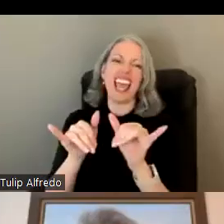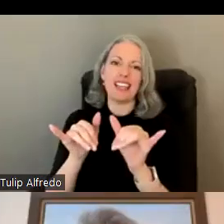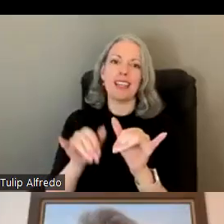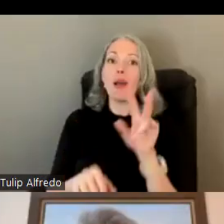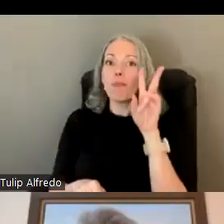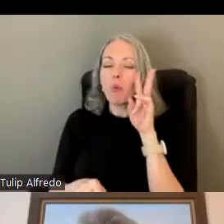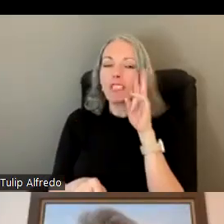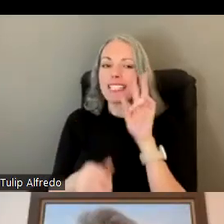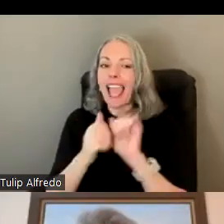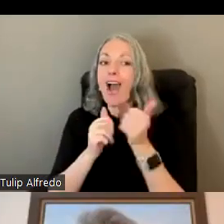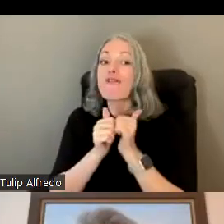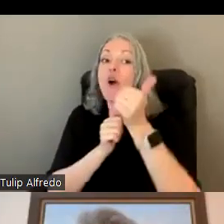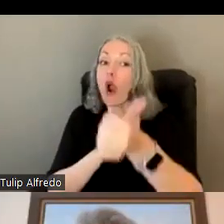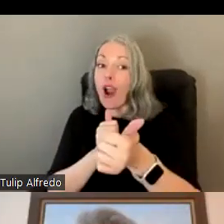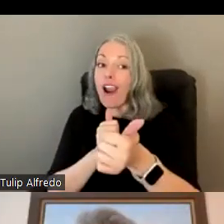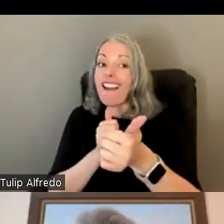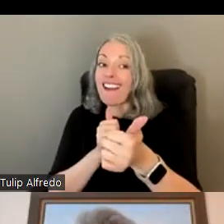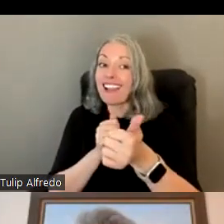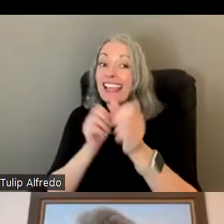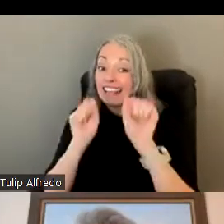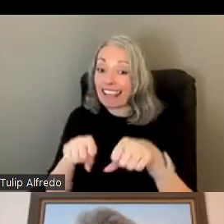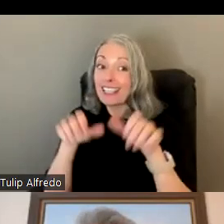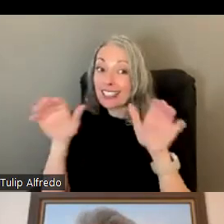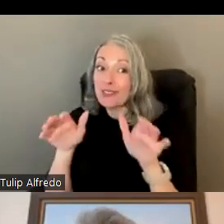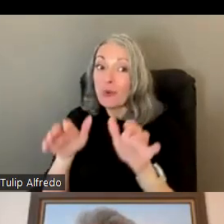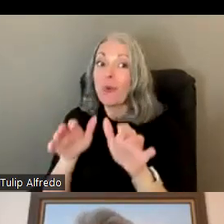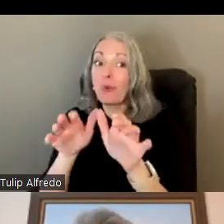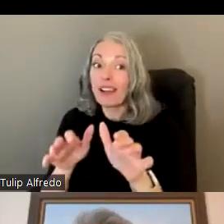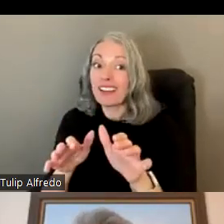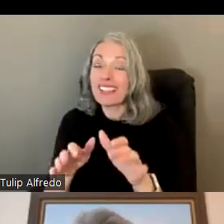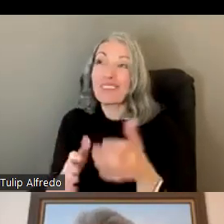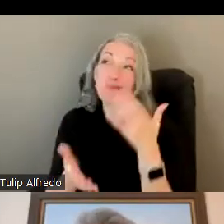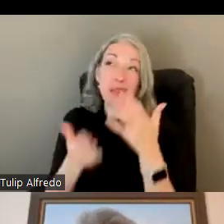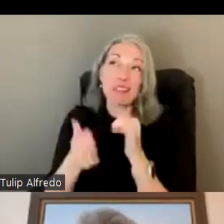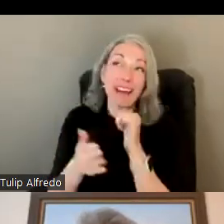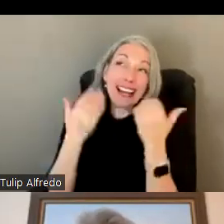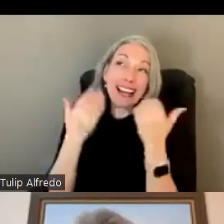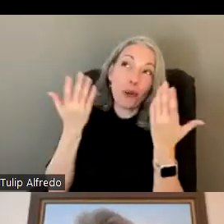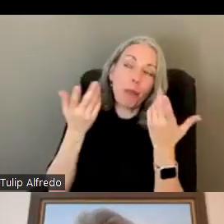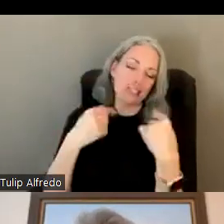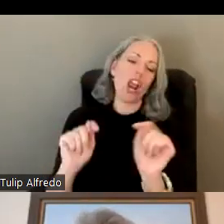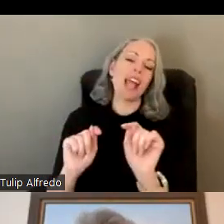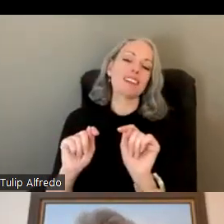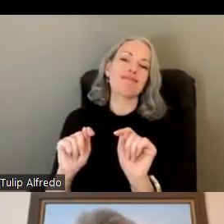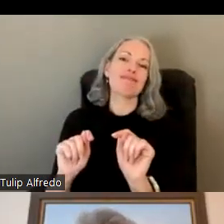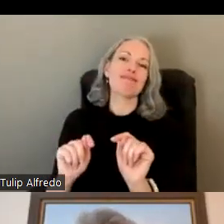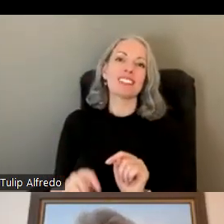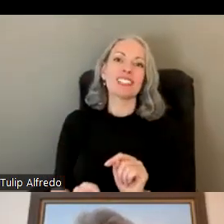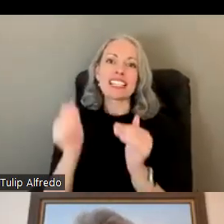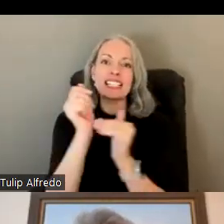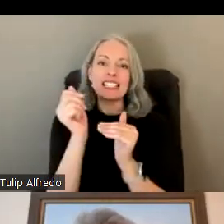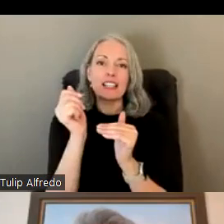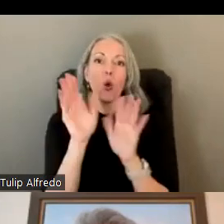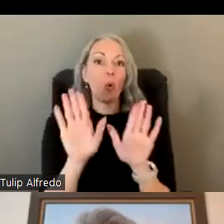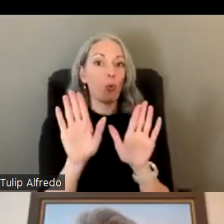how far we can get on that journey, because my impression is maybe not, but we can try. Go ahead, Dr.